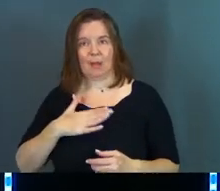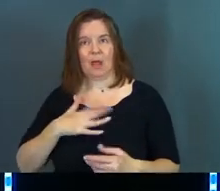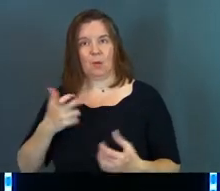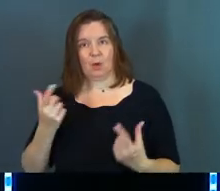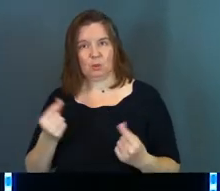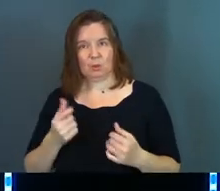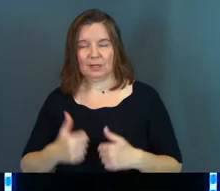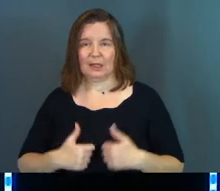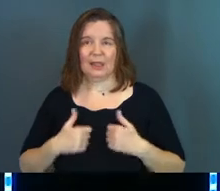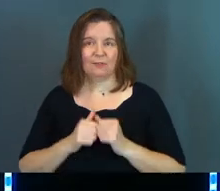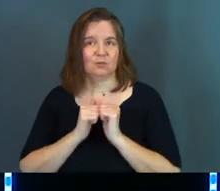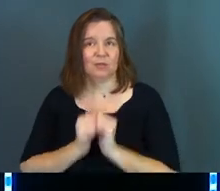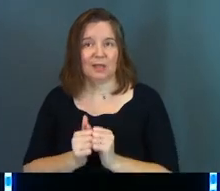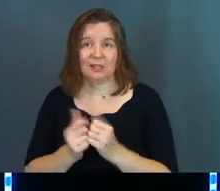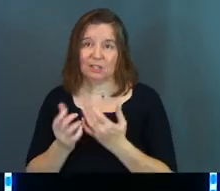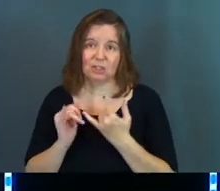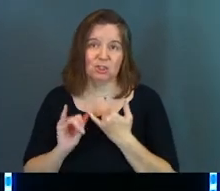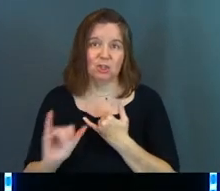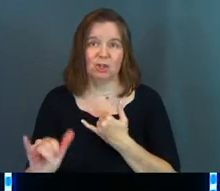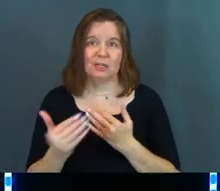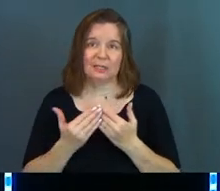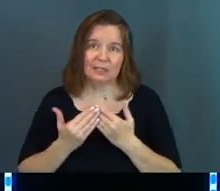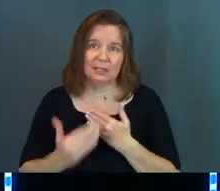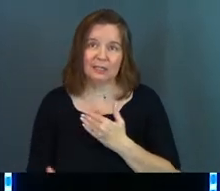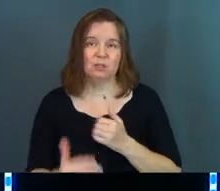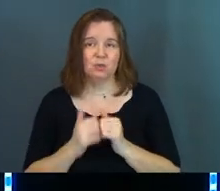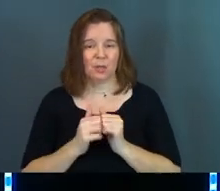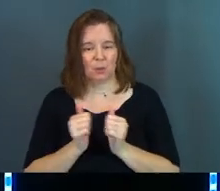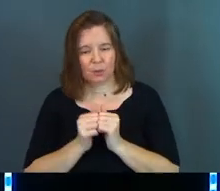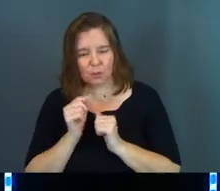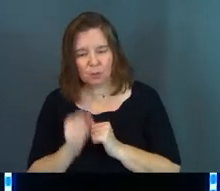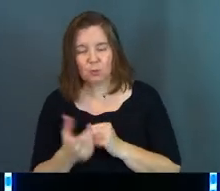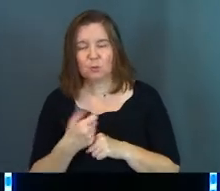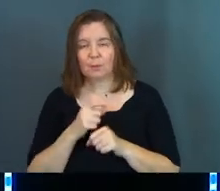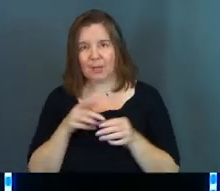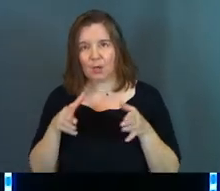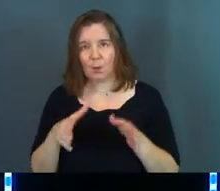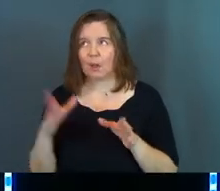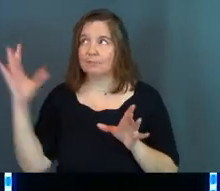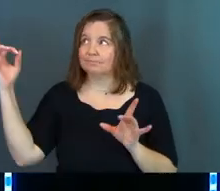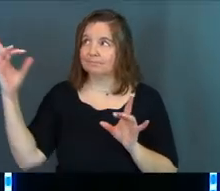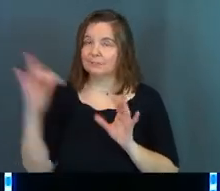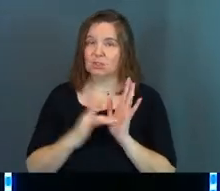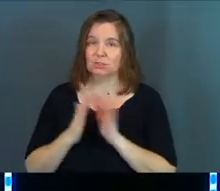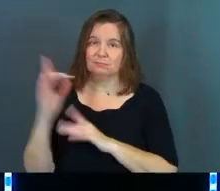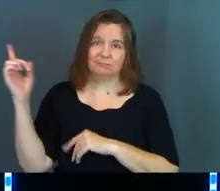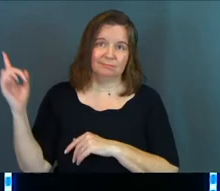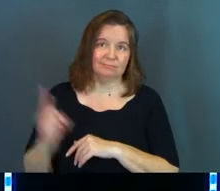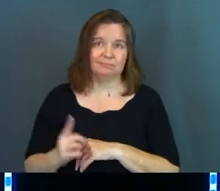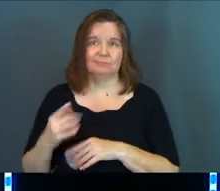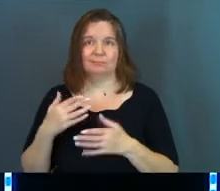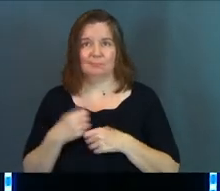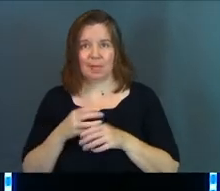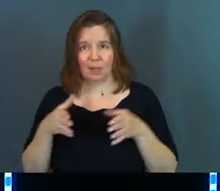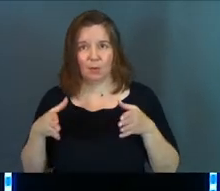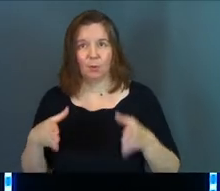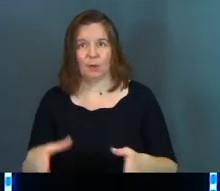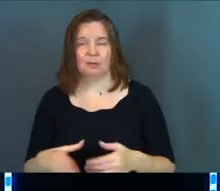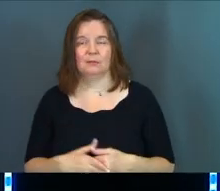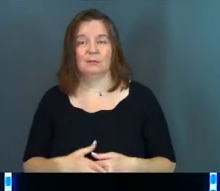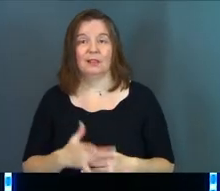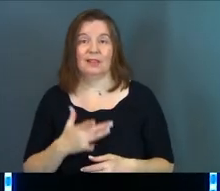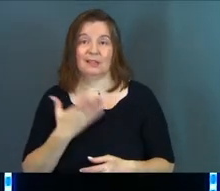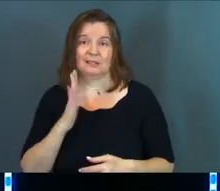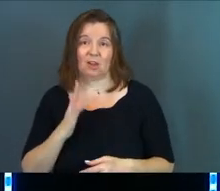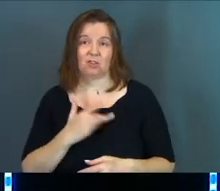I want to do this life together. I want to do eternity together with you. So I'm going to make a way. I'm going to make a way. It's